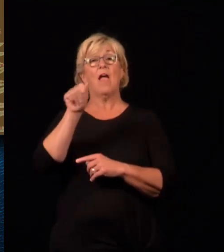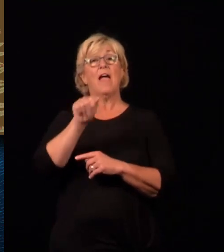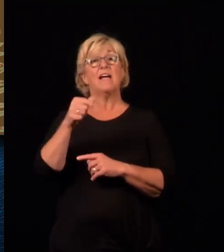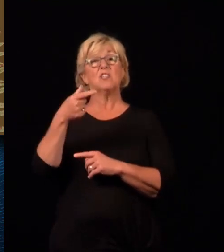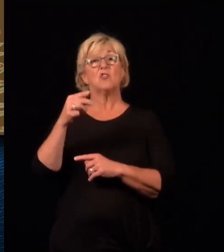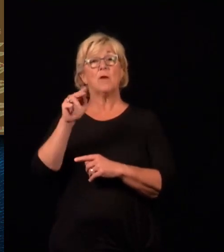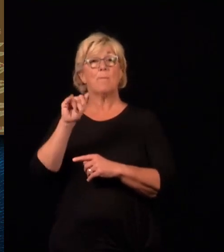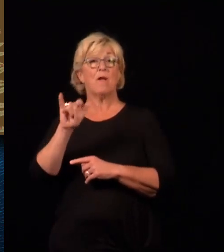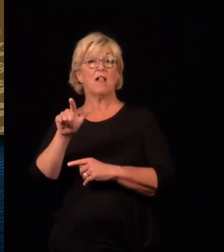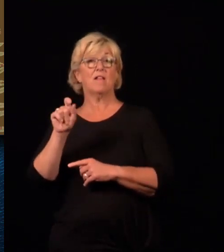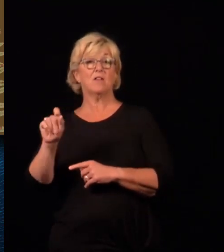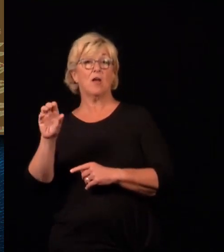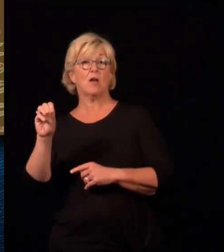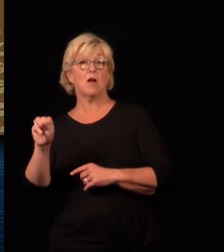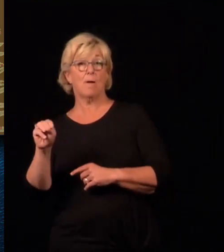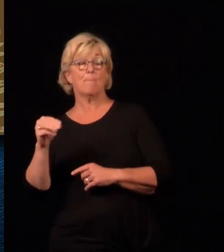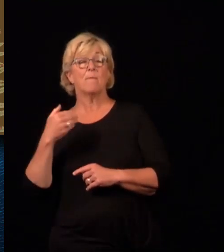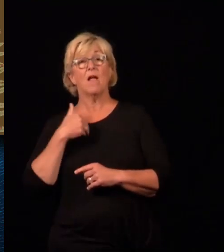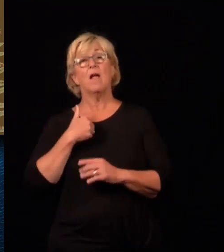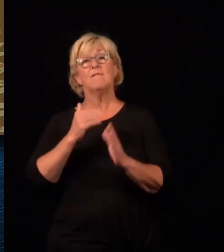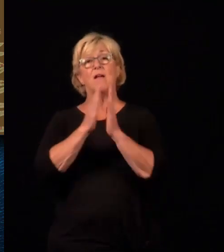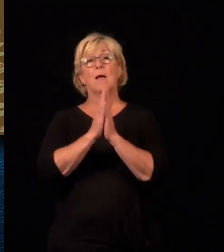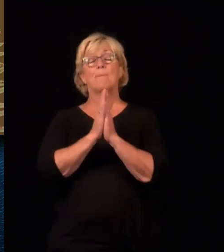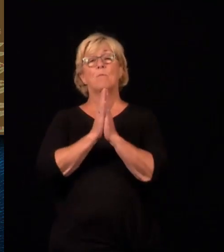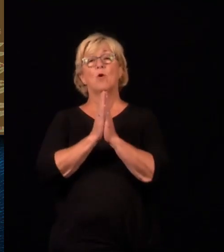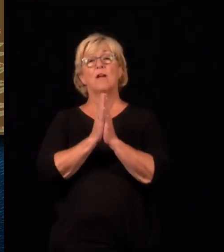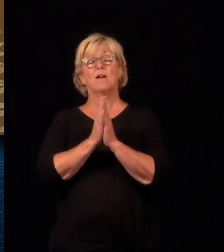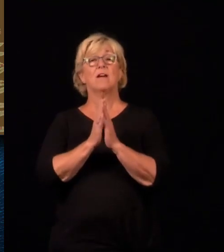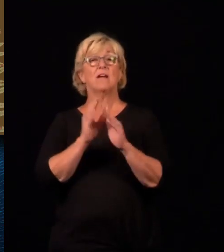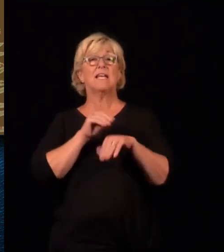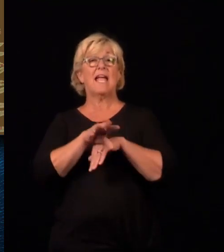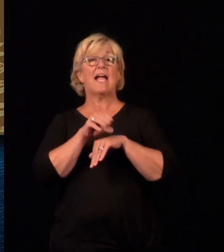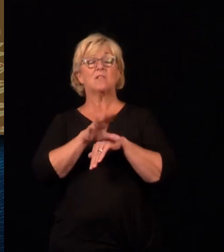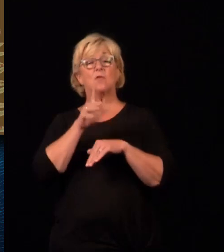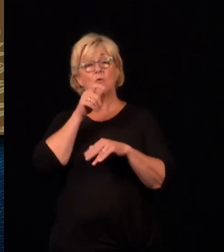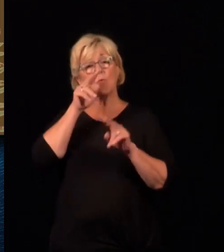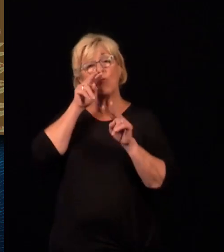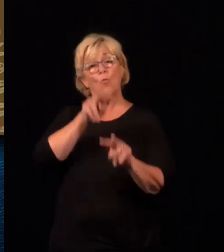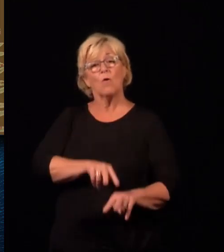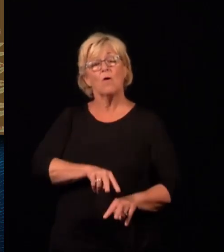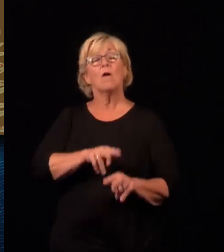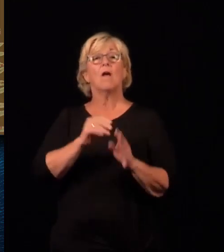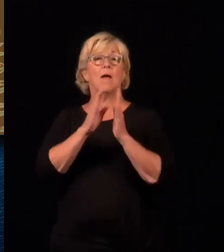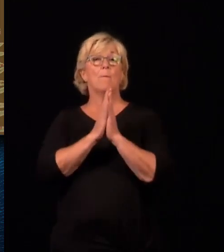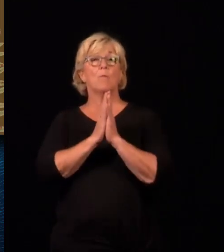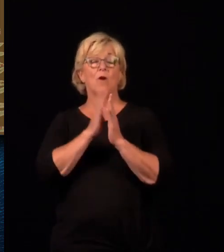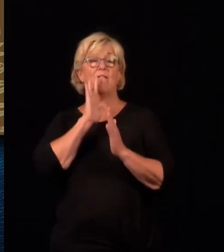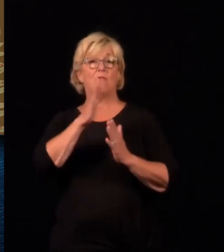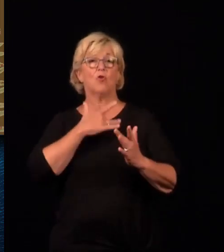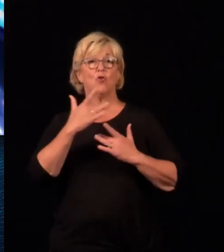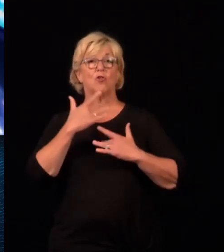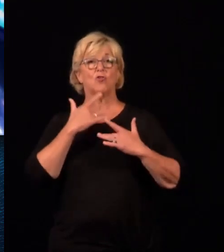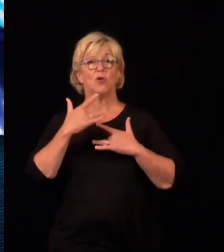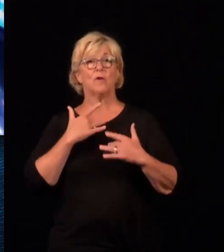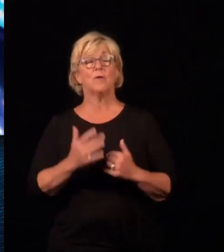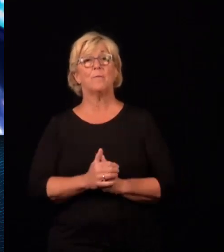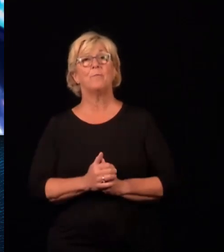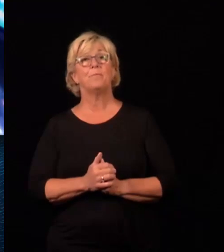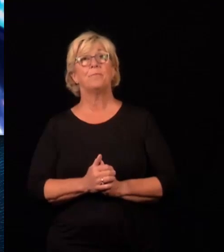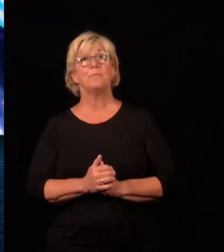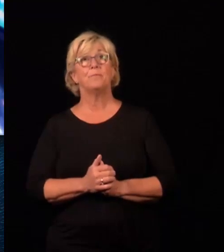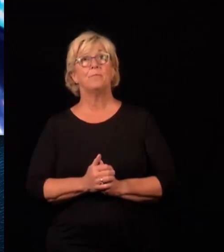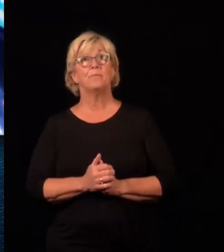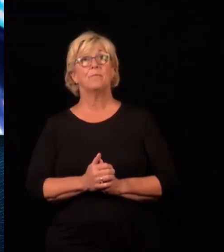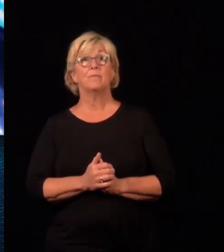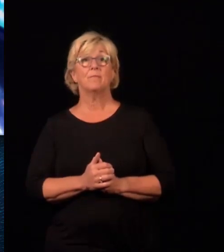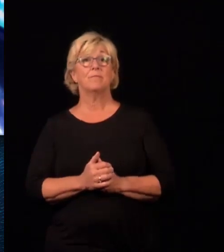qlbcprayer@gmail.com. We have prayer counselors that are monitoring that email address that will pray for those concerns that you have. So that's